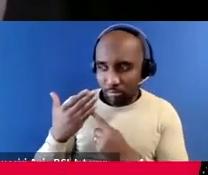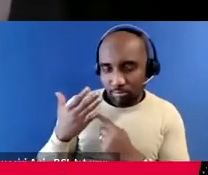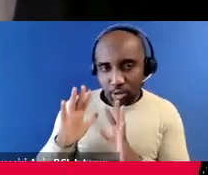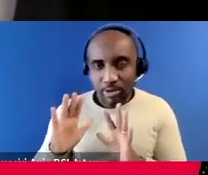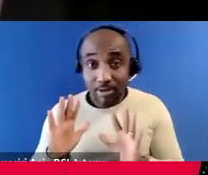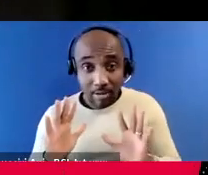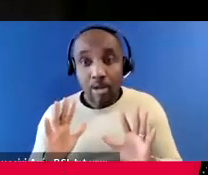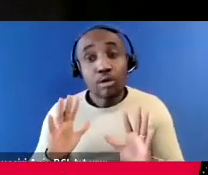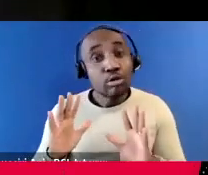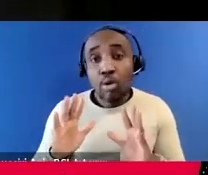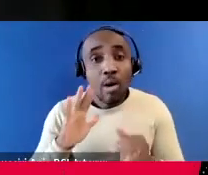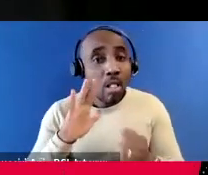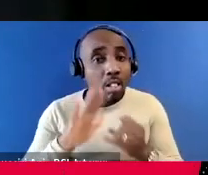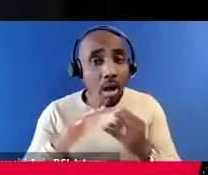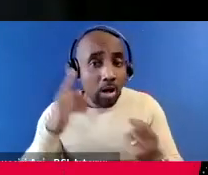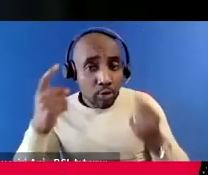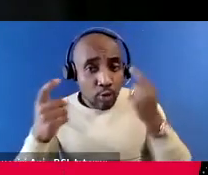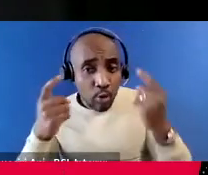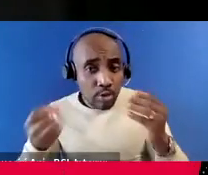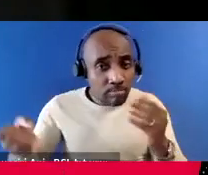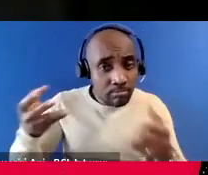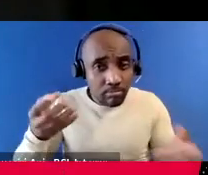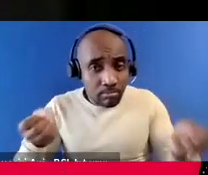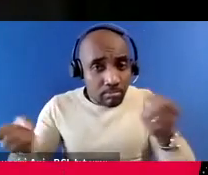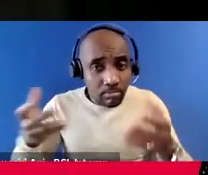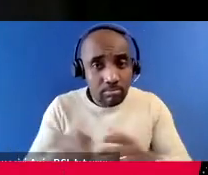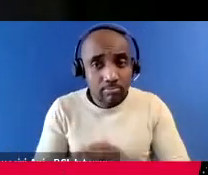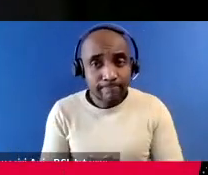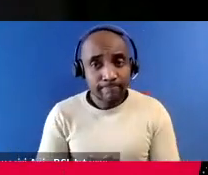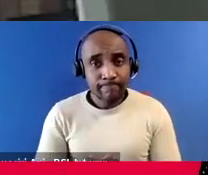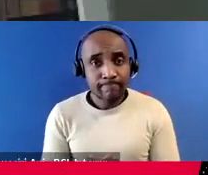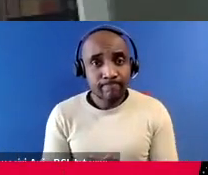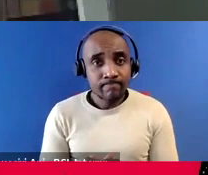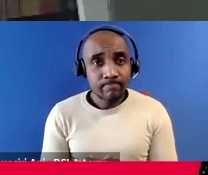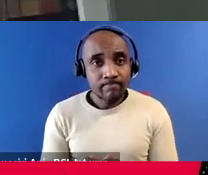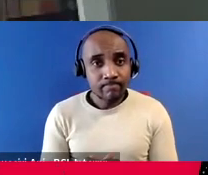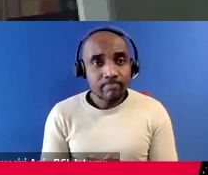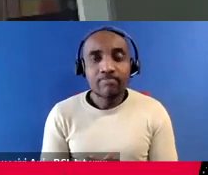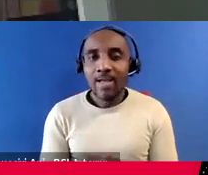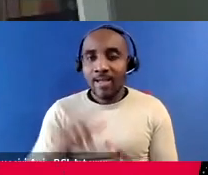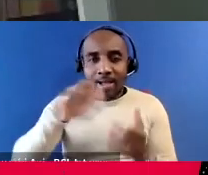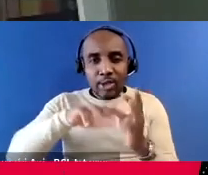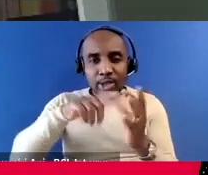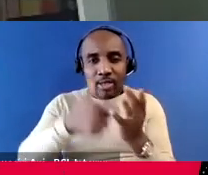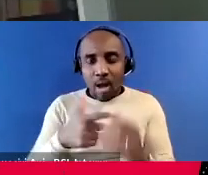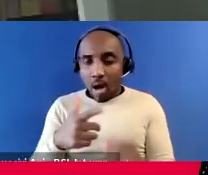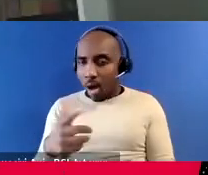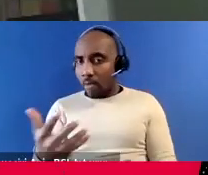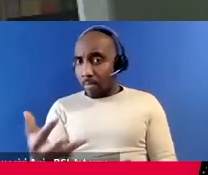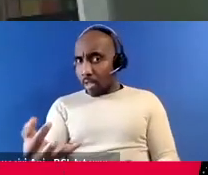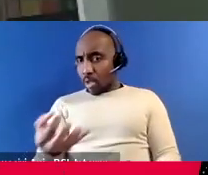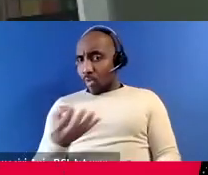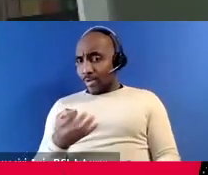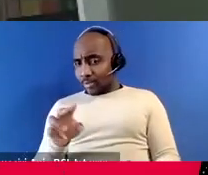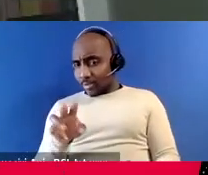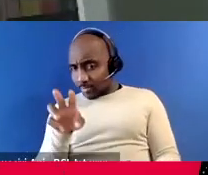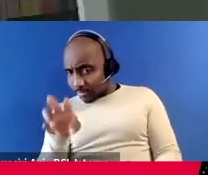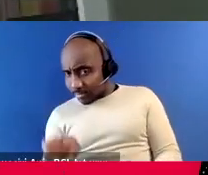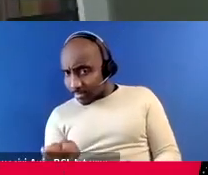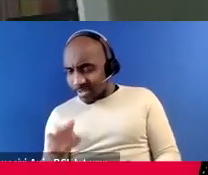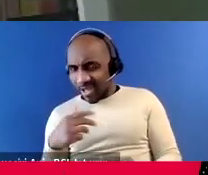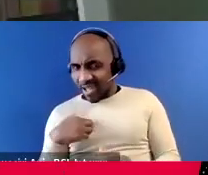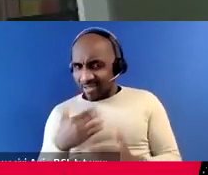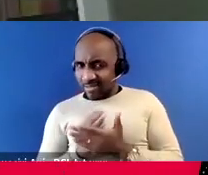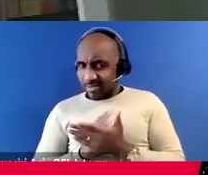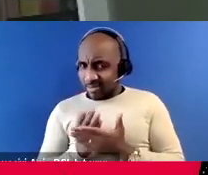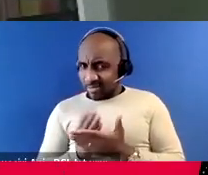that I'm not sure I can fully answer, the question about main women's groups active in the ground in Yemen. I can't really talk about Yemen, but in